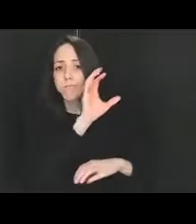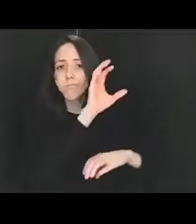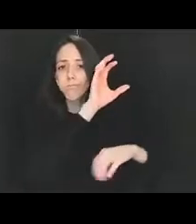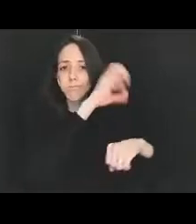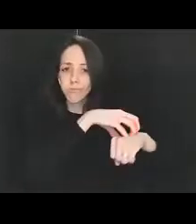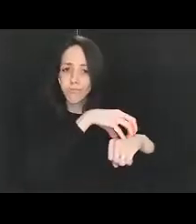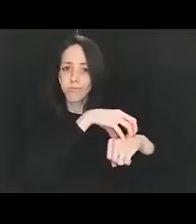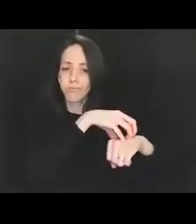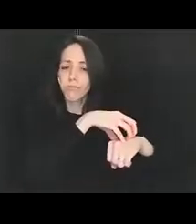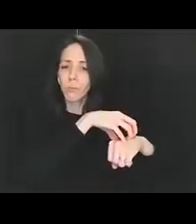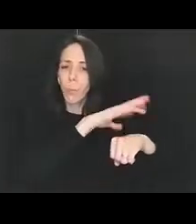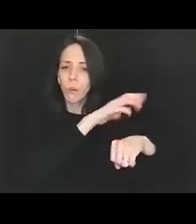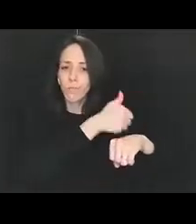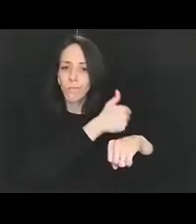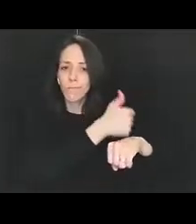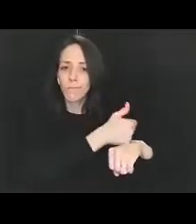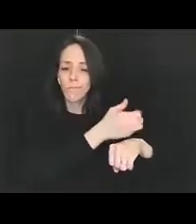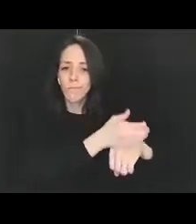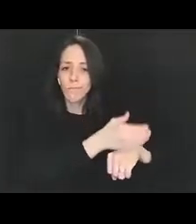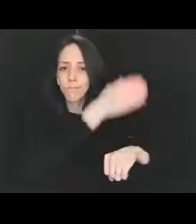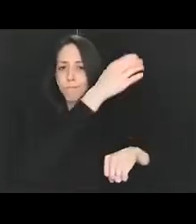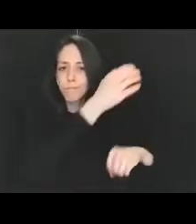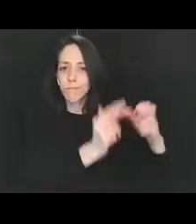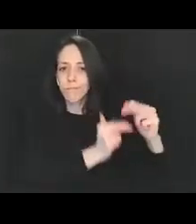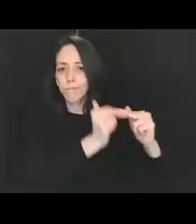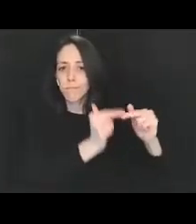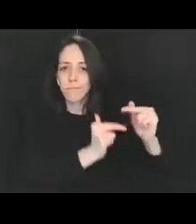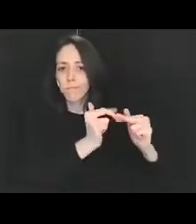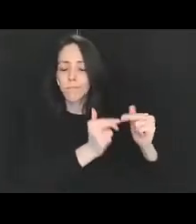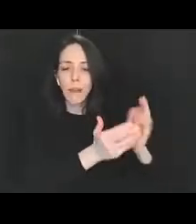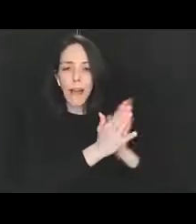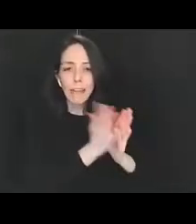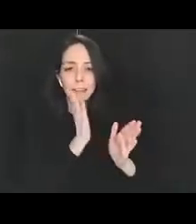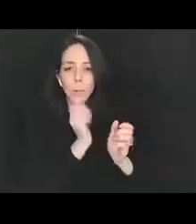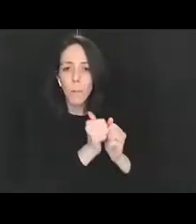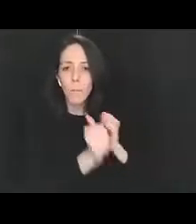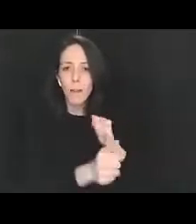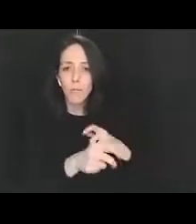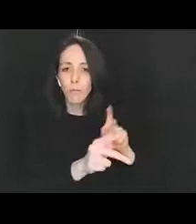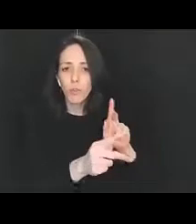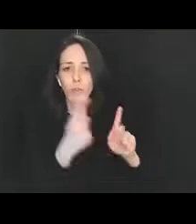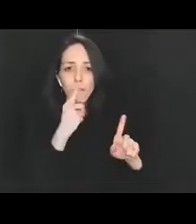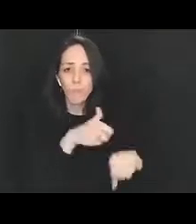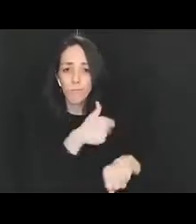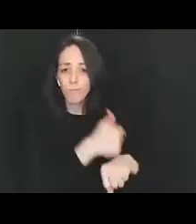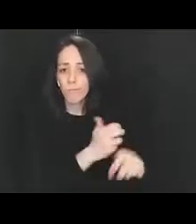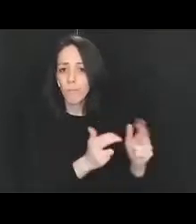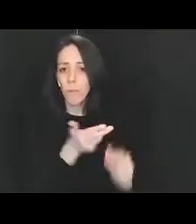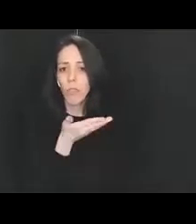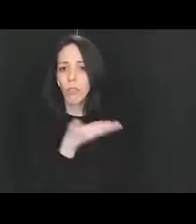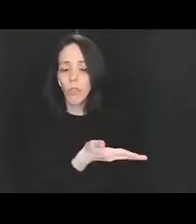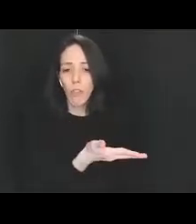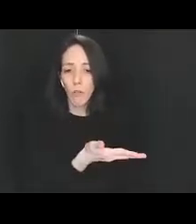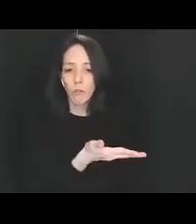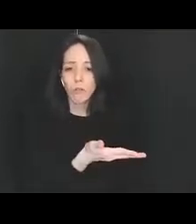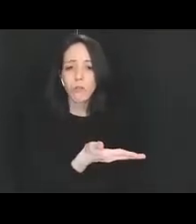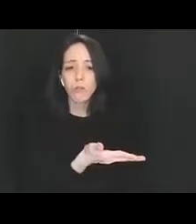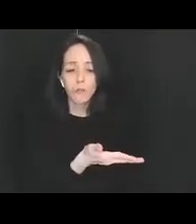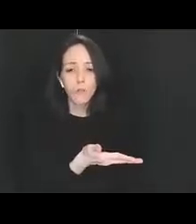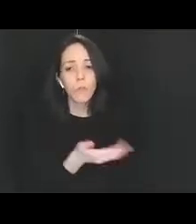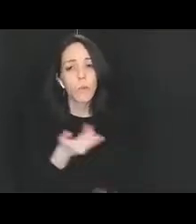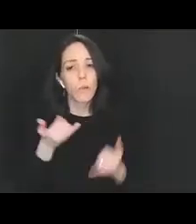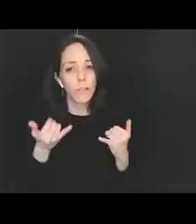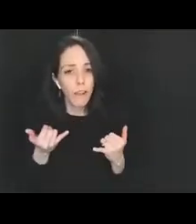doing a lot to try to get high capacity up on Cooper Mountain. And the idea is if we could keep that